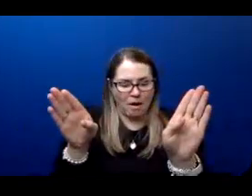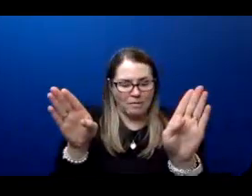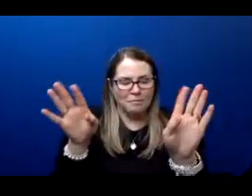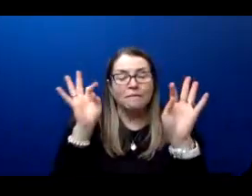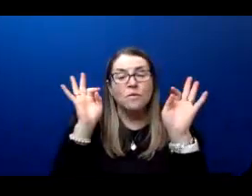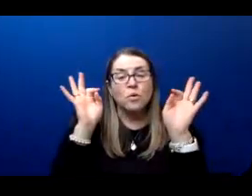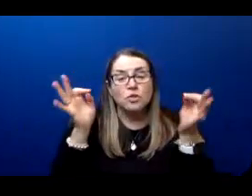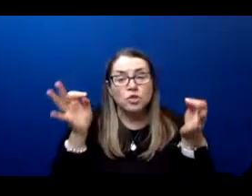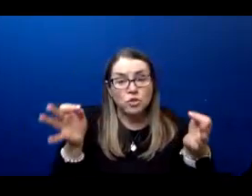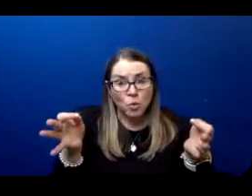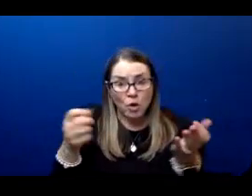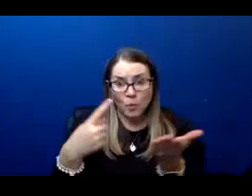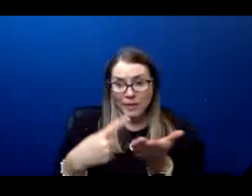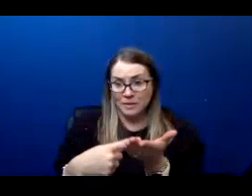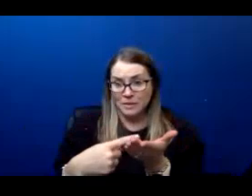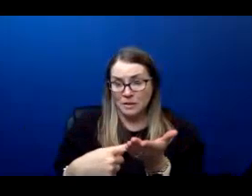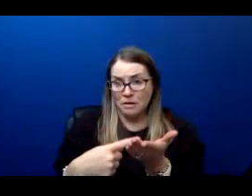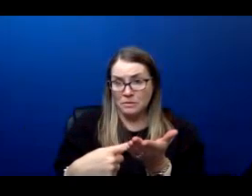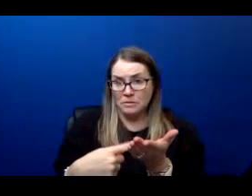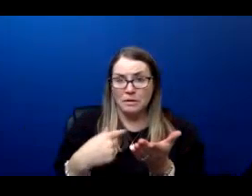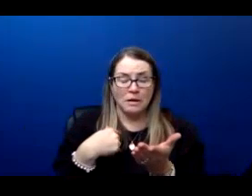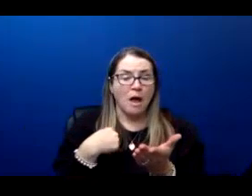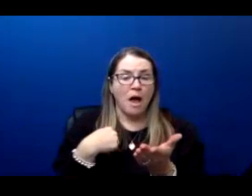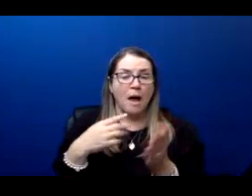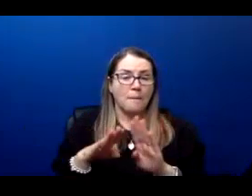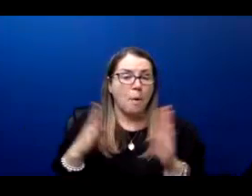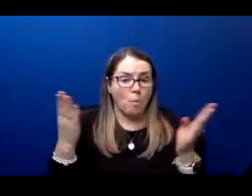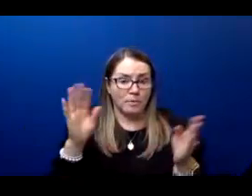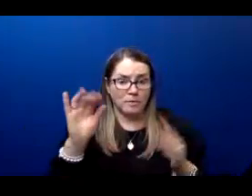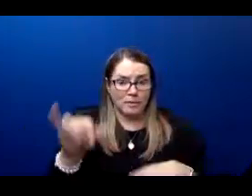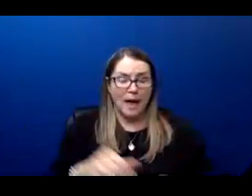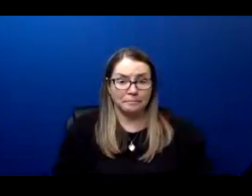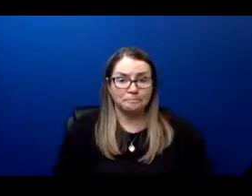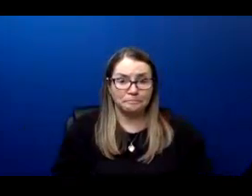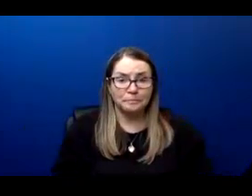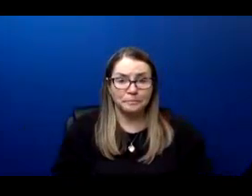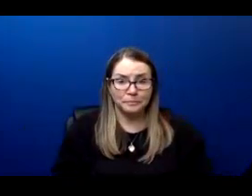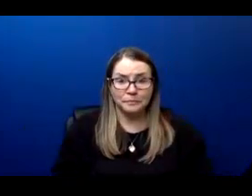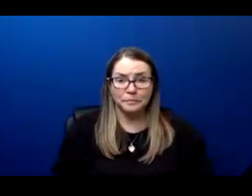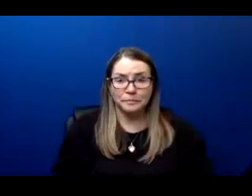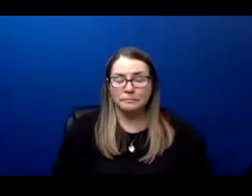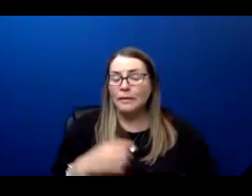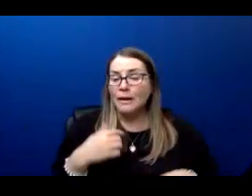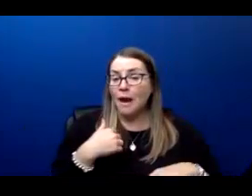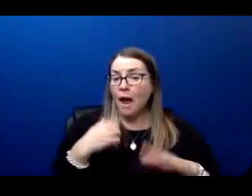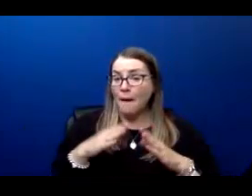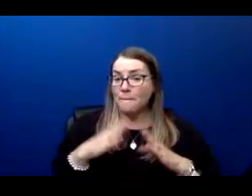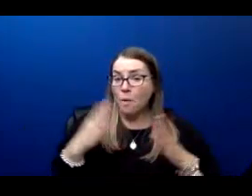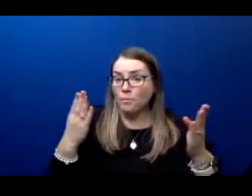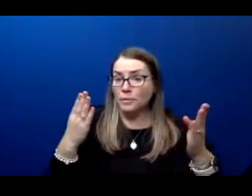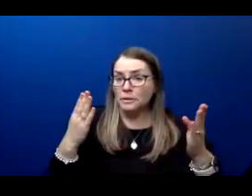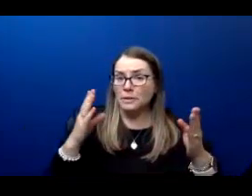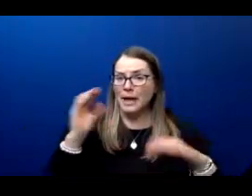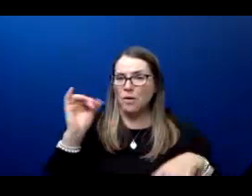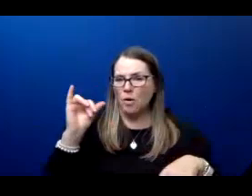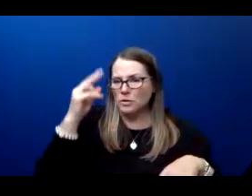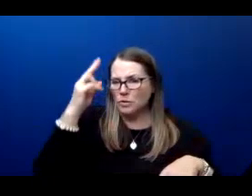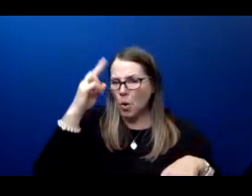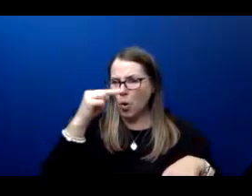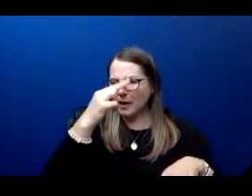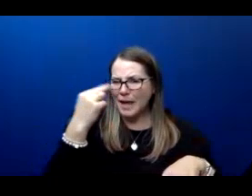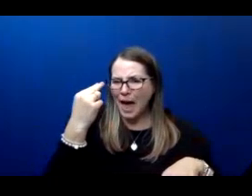sure talk offline. If you're open to it, I'm open to it. I'm absolutely open to it. And by the way, Catholic Charities was at